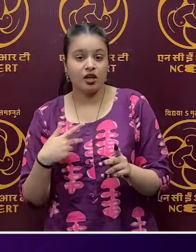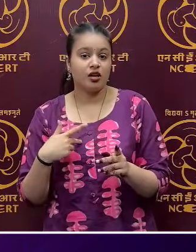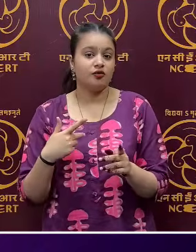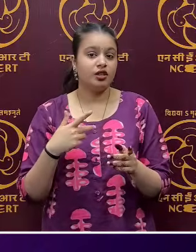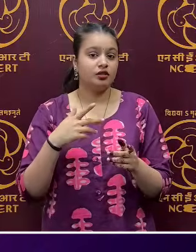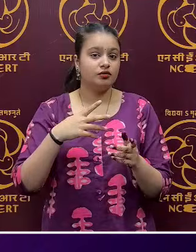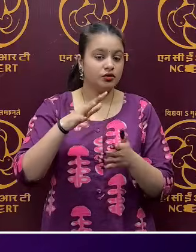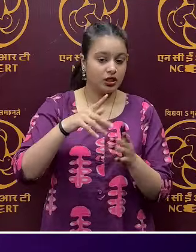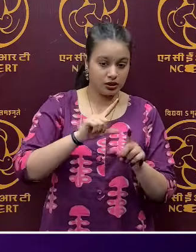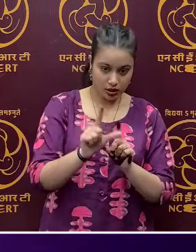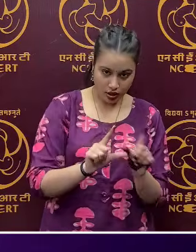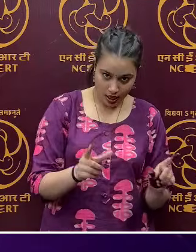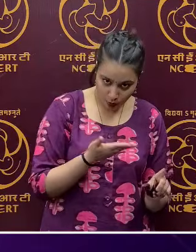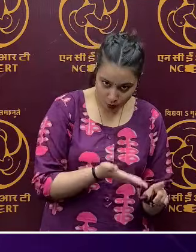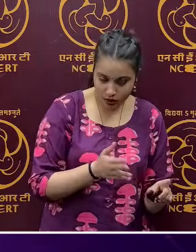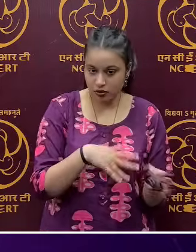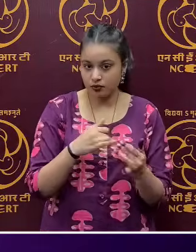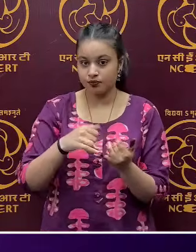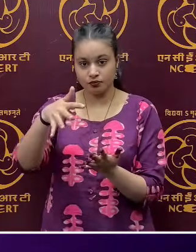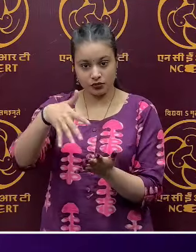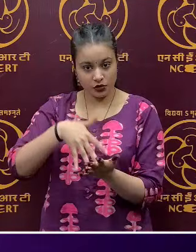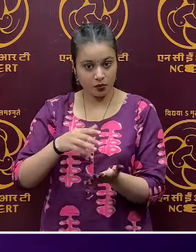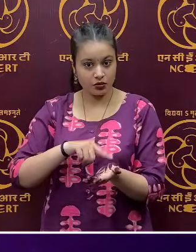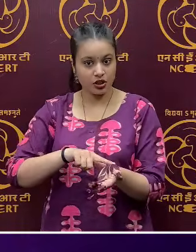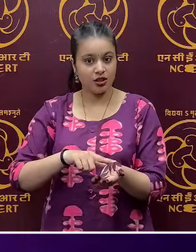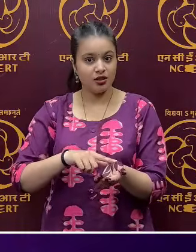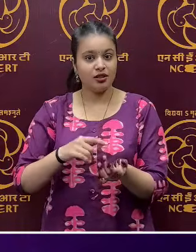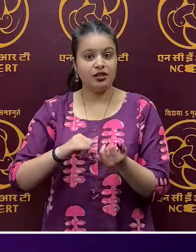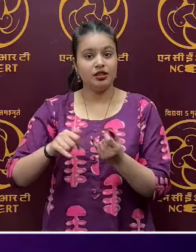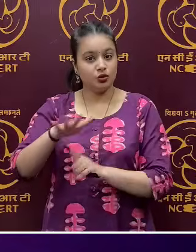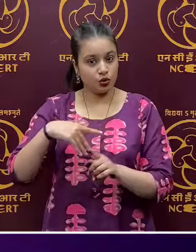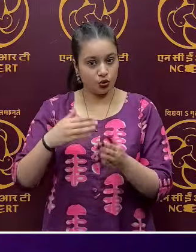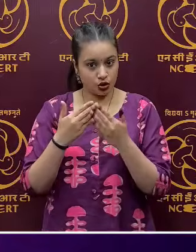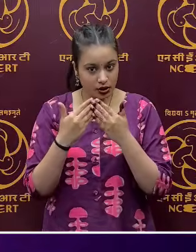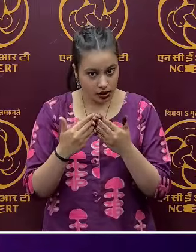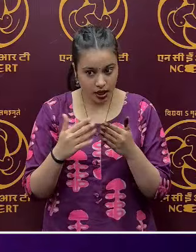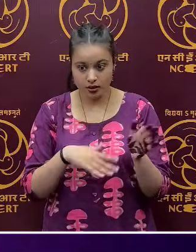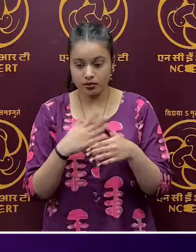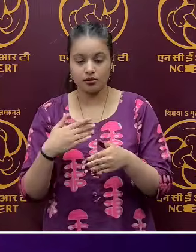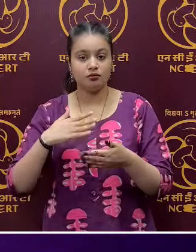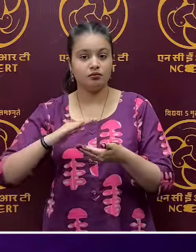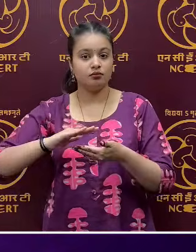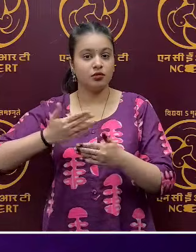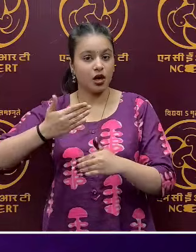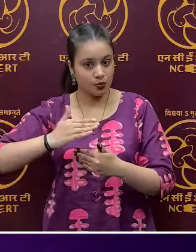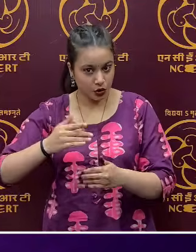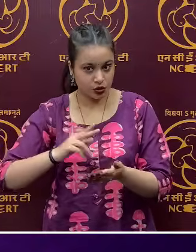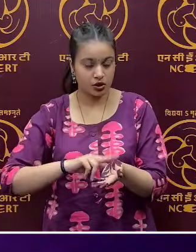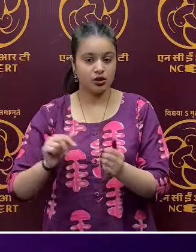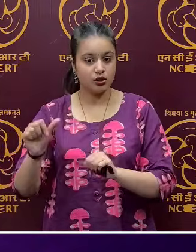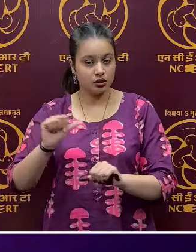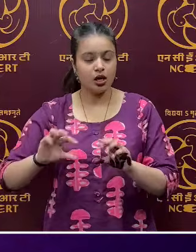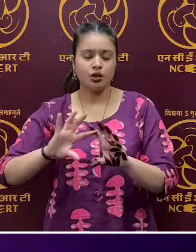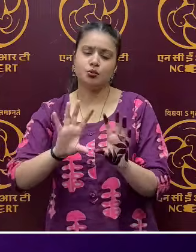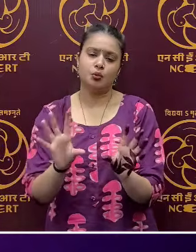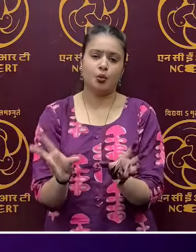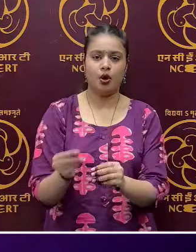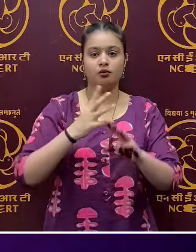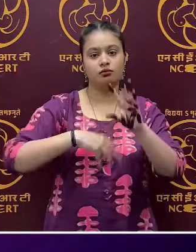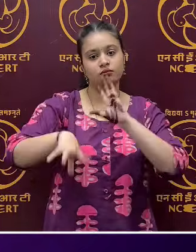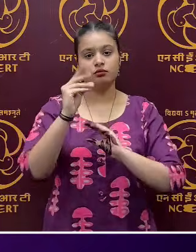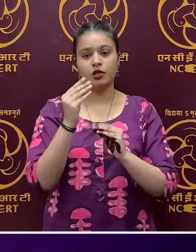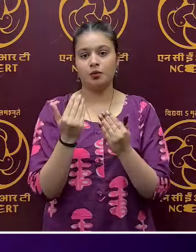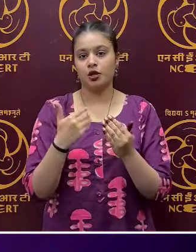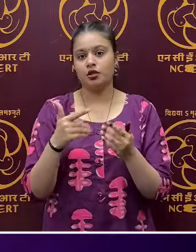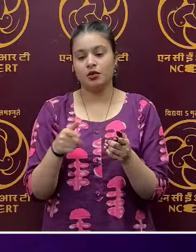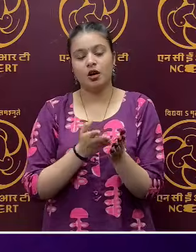it language, be it subject like social science, be it computer science. Anything is now possible to learn through virtual lab,